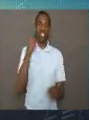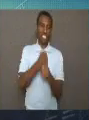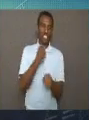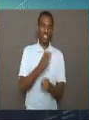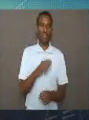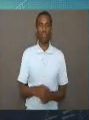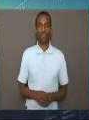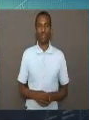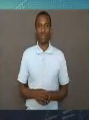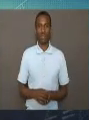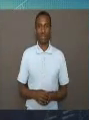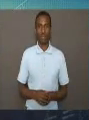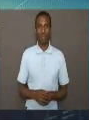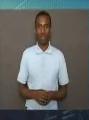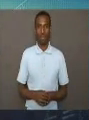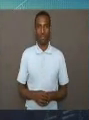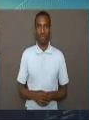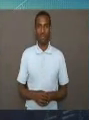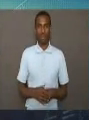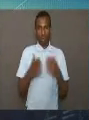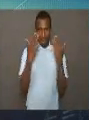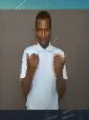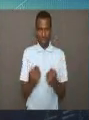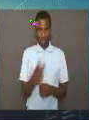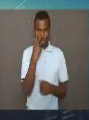You will be provided with two schematics.